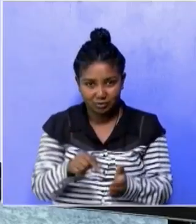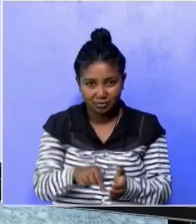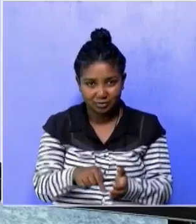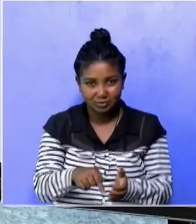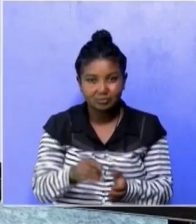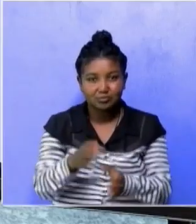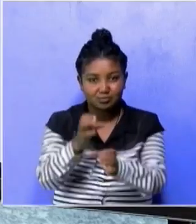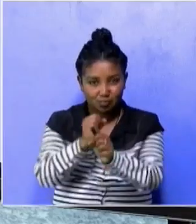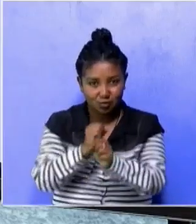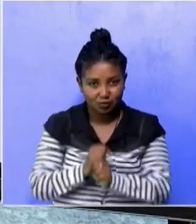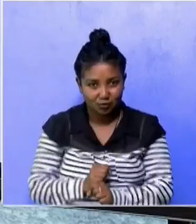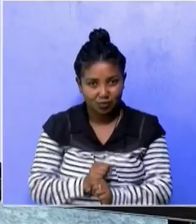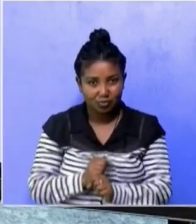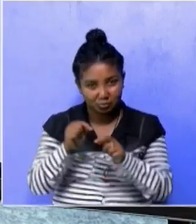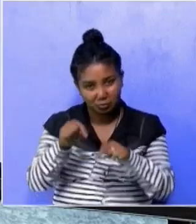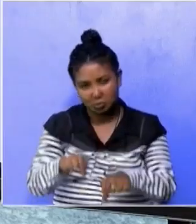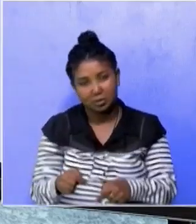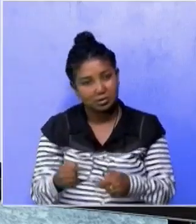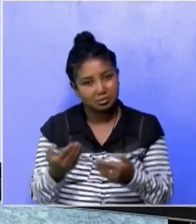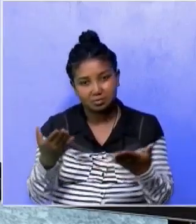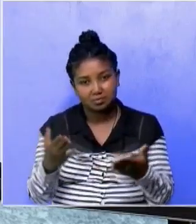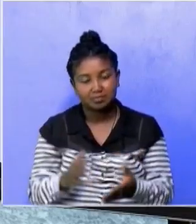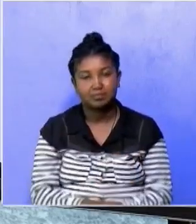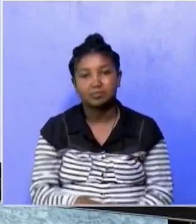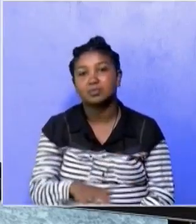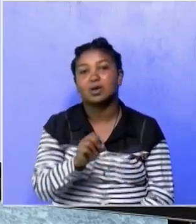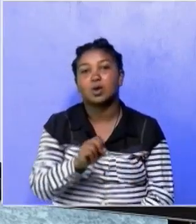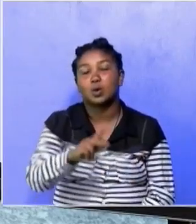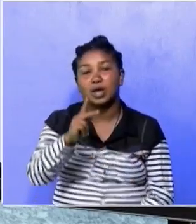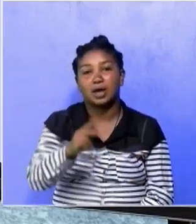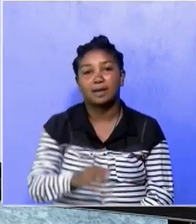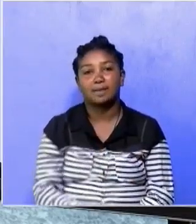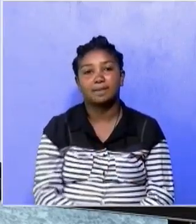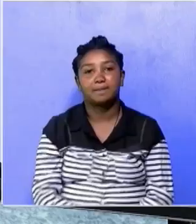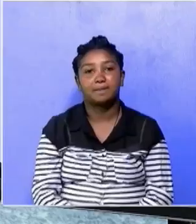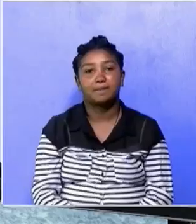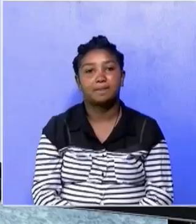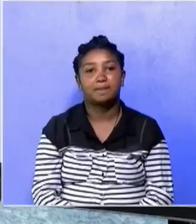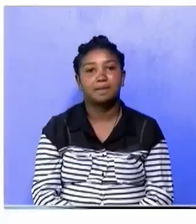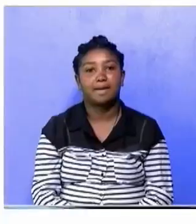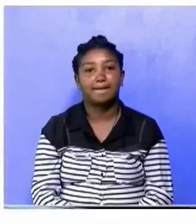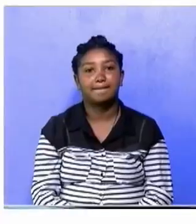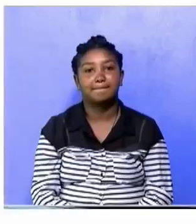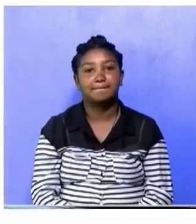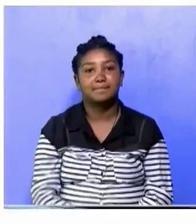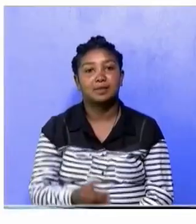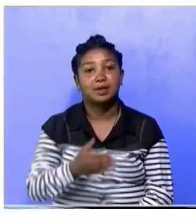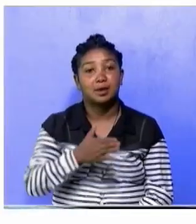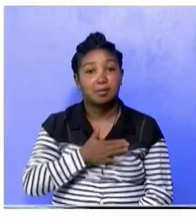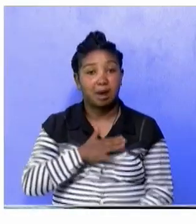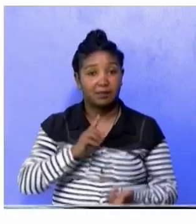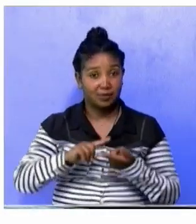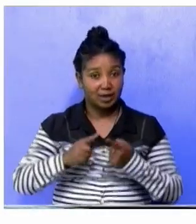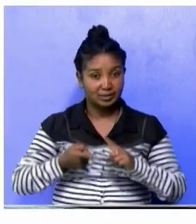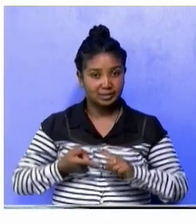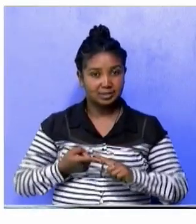brought for 2 days, maybe. Okay? Yeah, okay. My friend